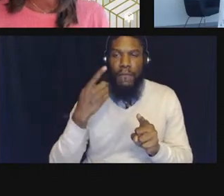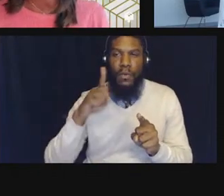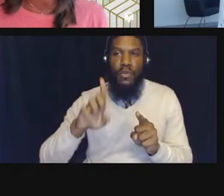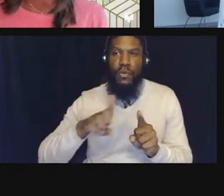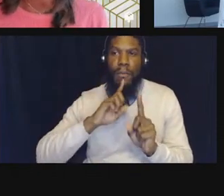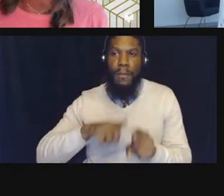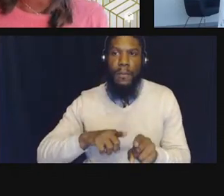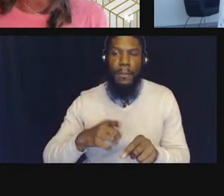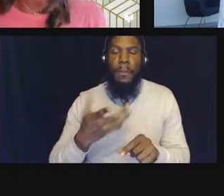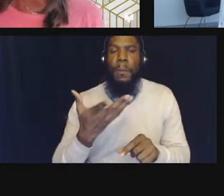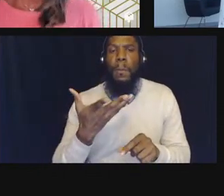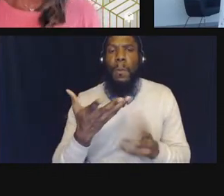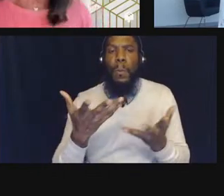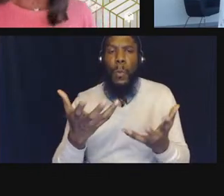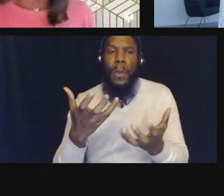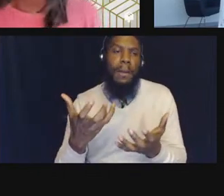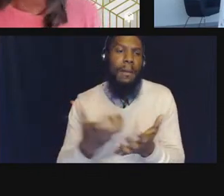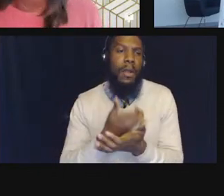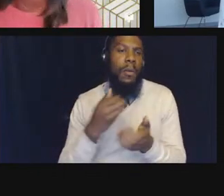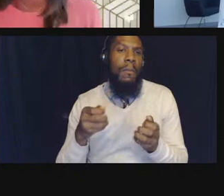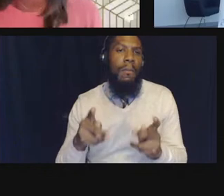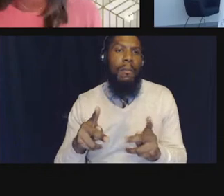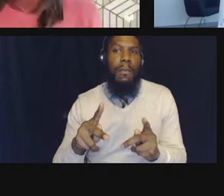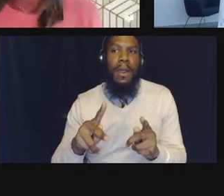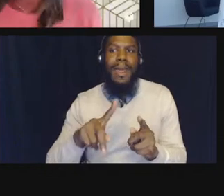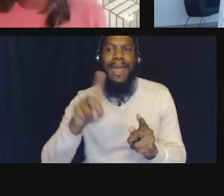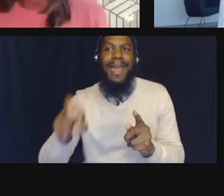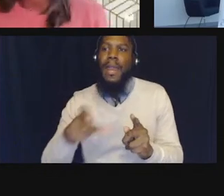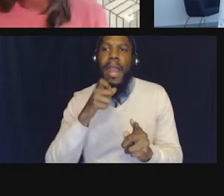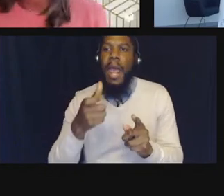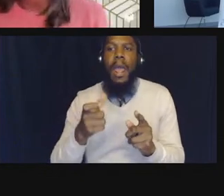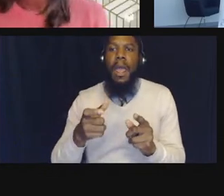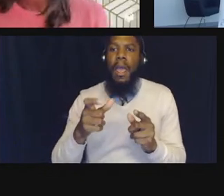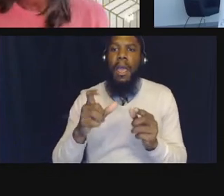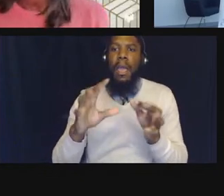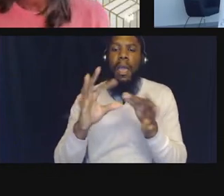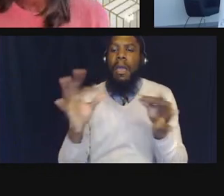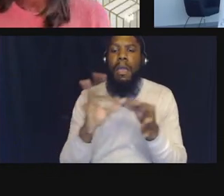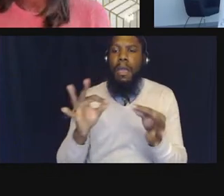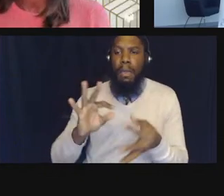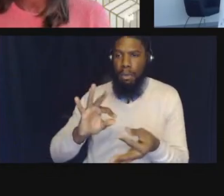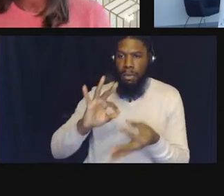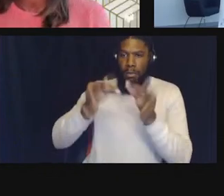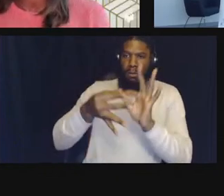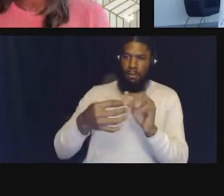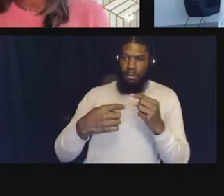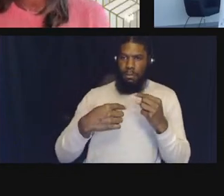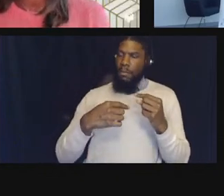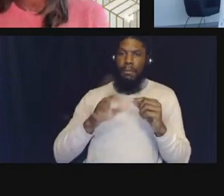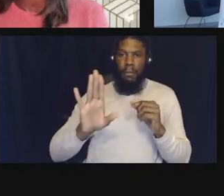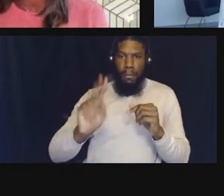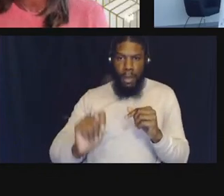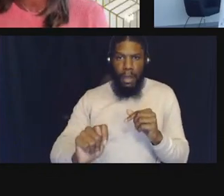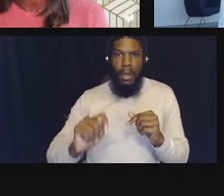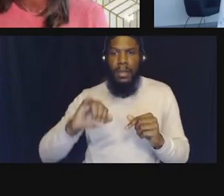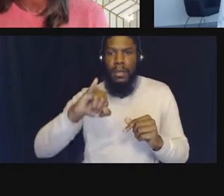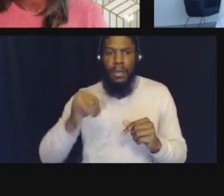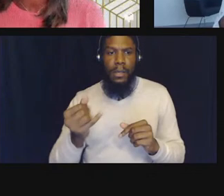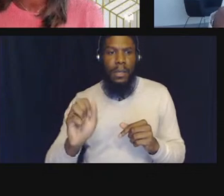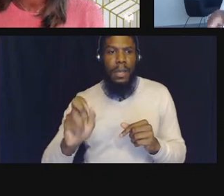ask and not interpret, but Jackie, if you have more information about your question, please,